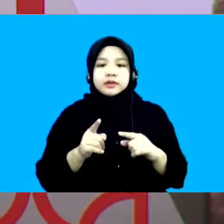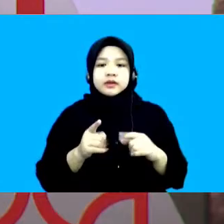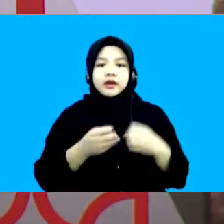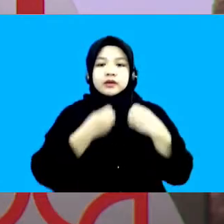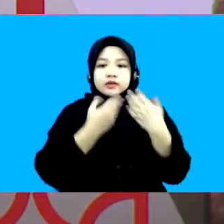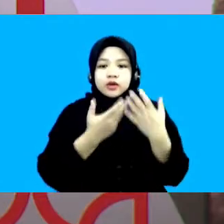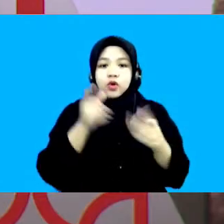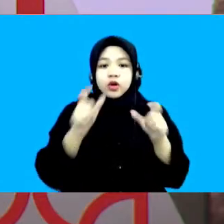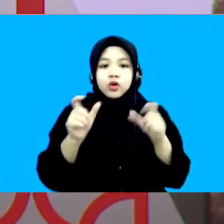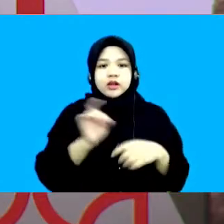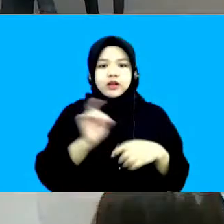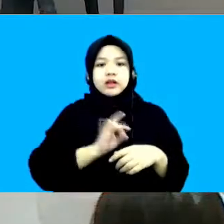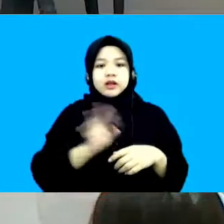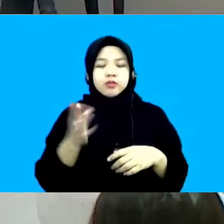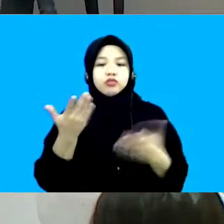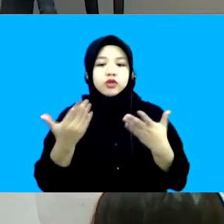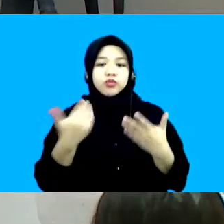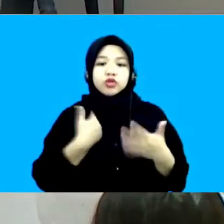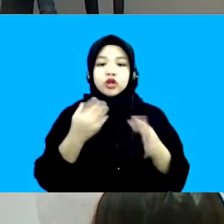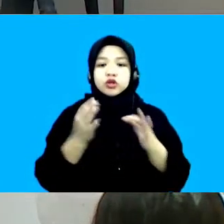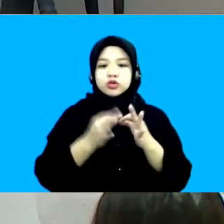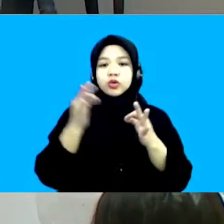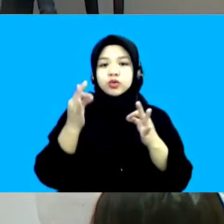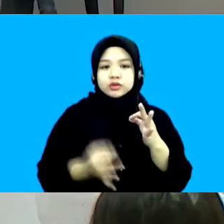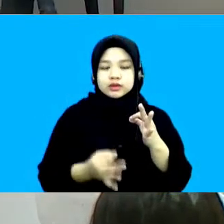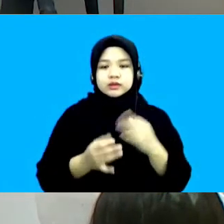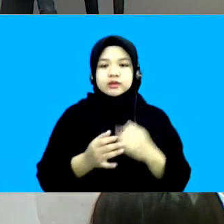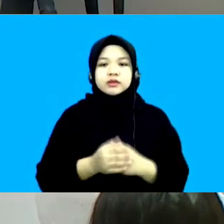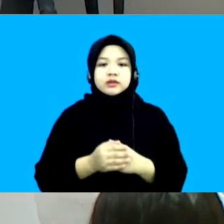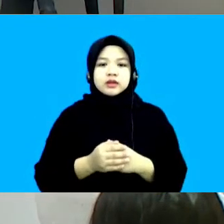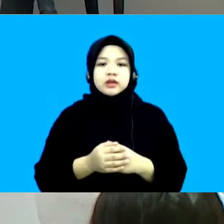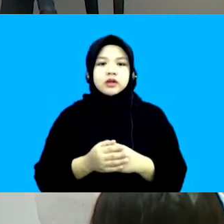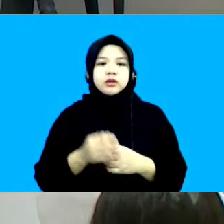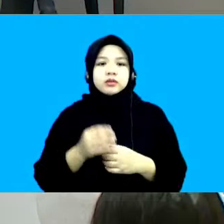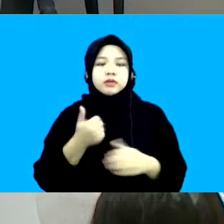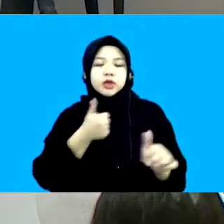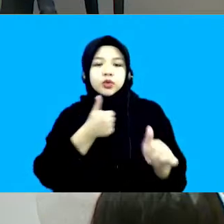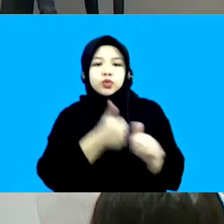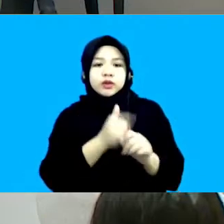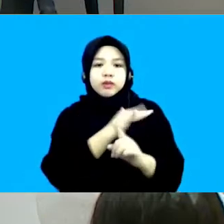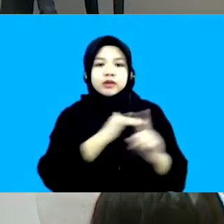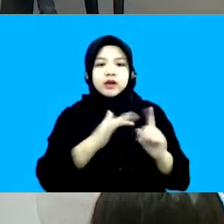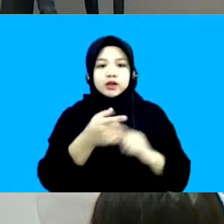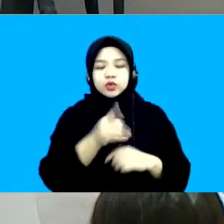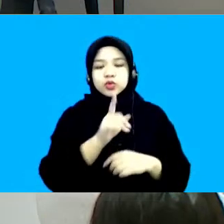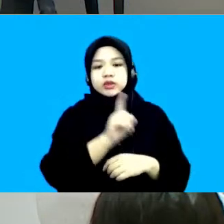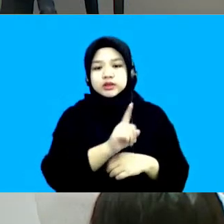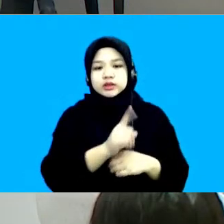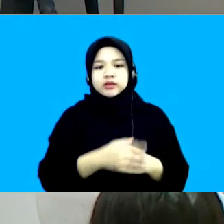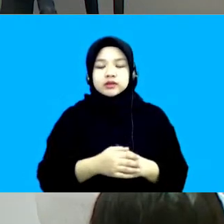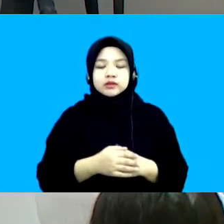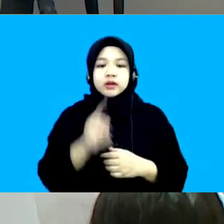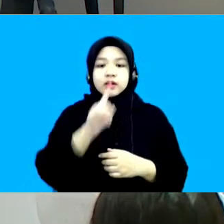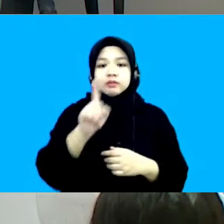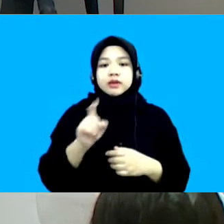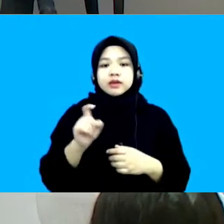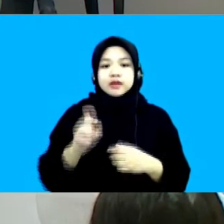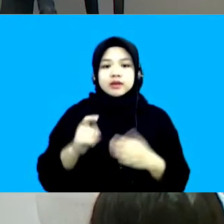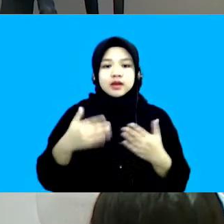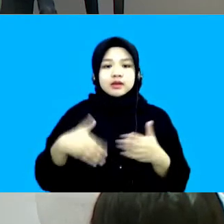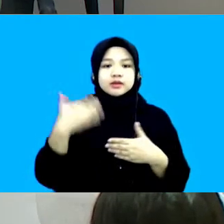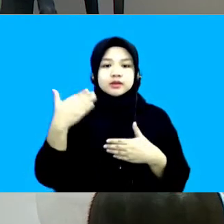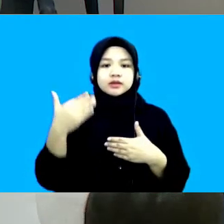me all along. And normal good, more is always better. Even if you are not that poor, if you are getting assistance, I think you will receive it. You